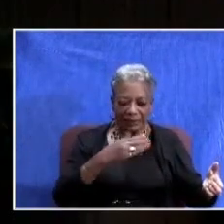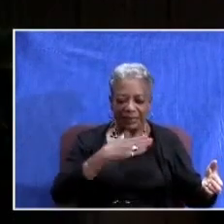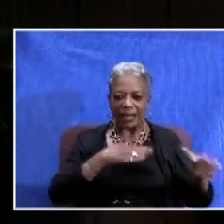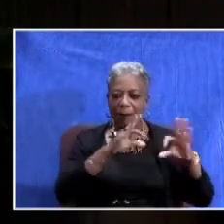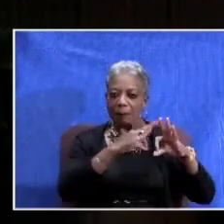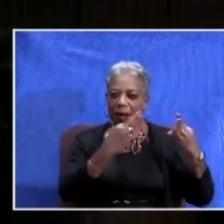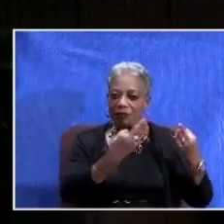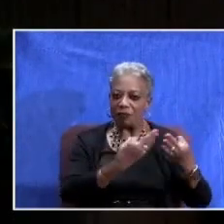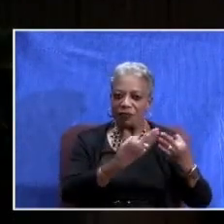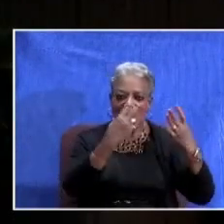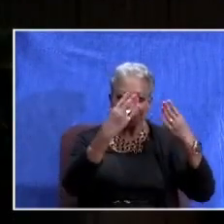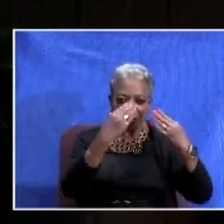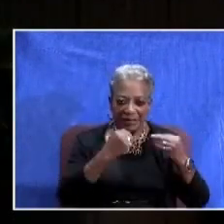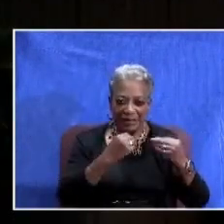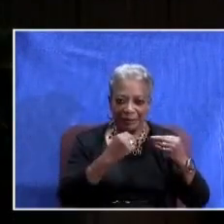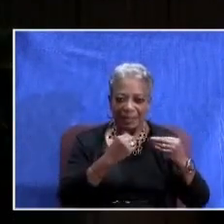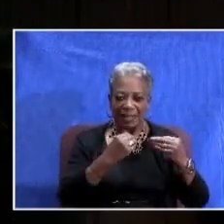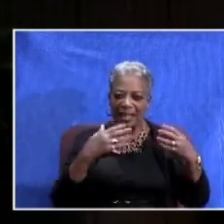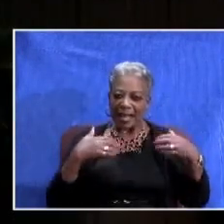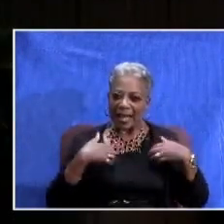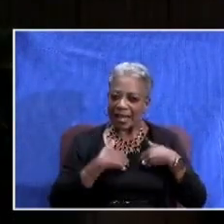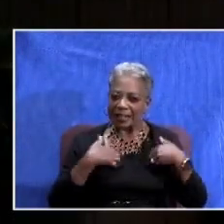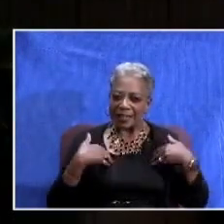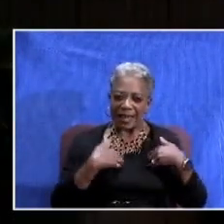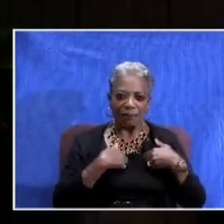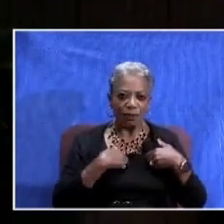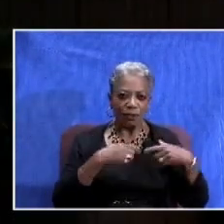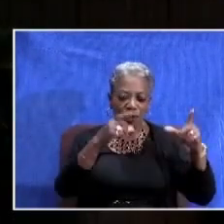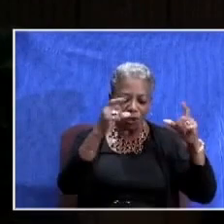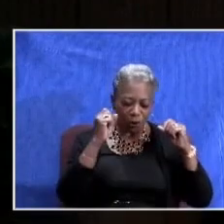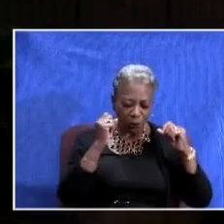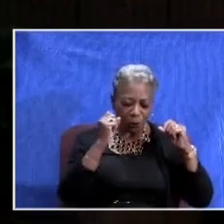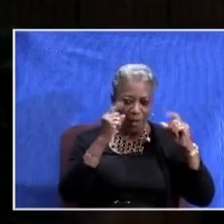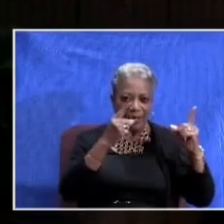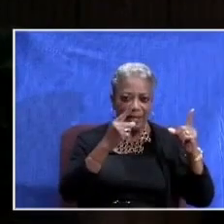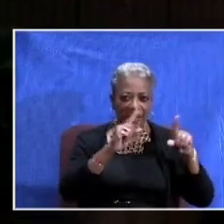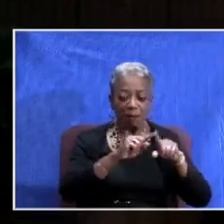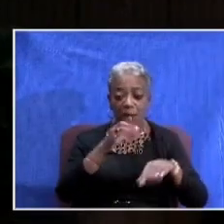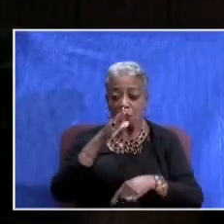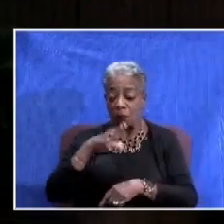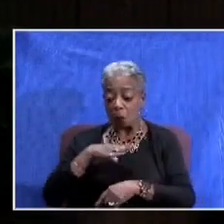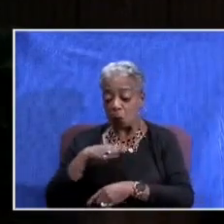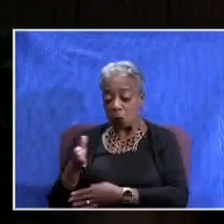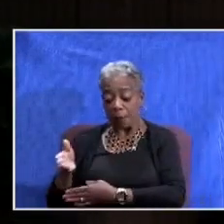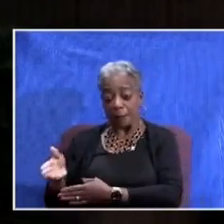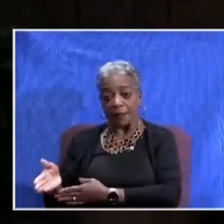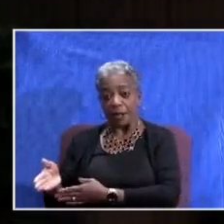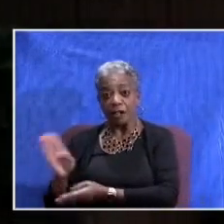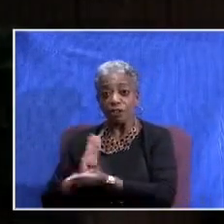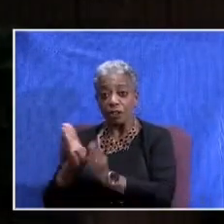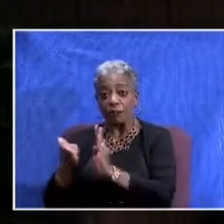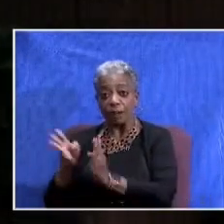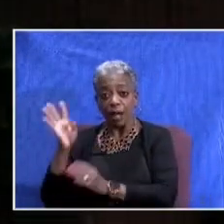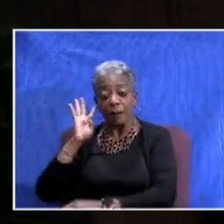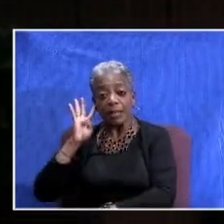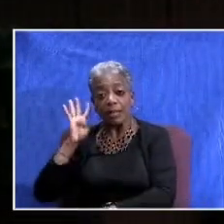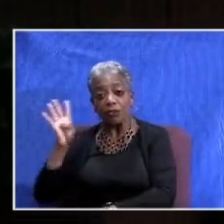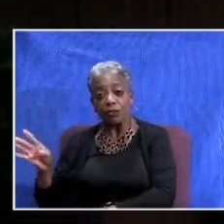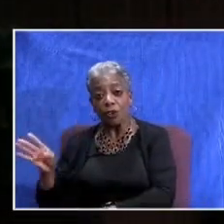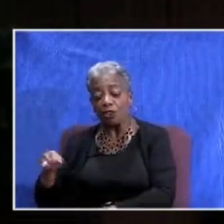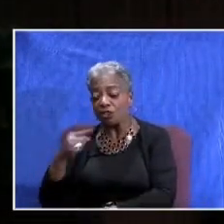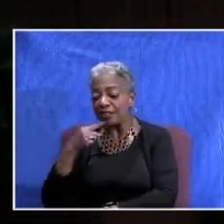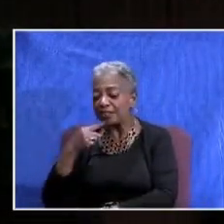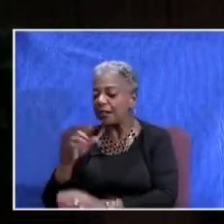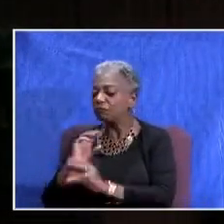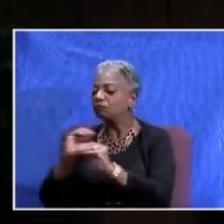are in the house, you're going to wake them up. The woman is being ignored, the judge just ignores her. She said, no